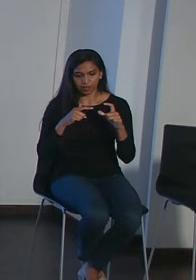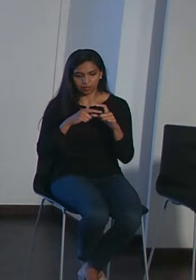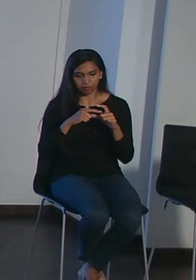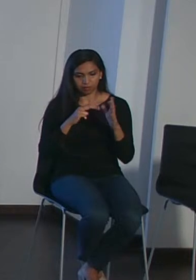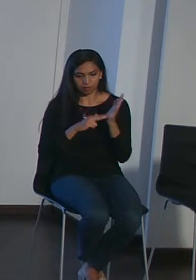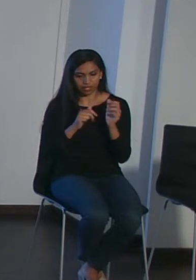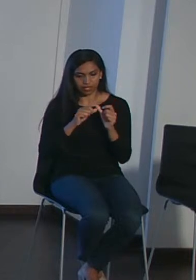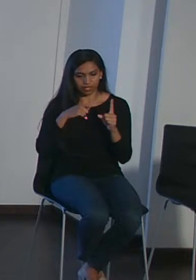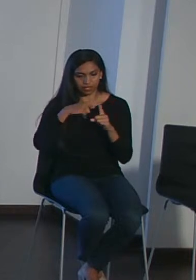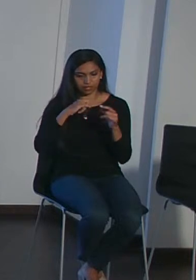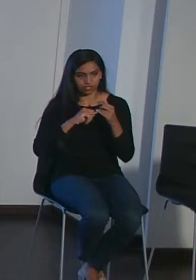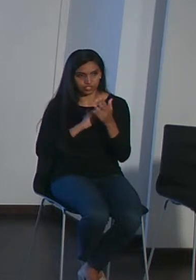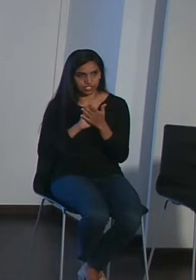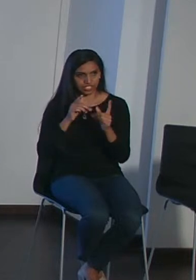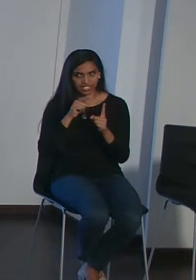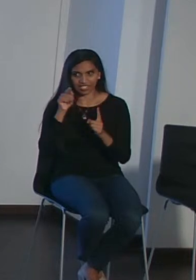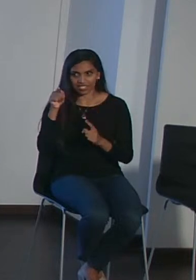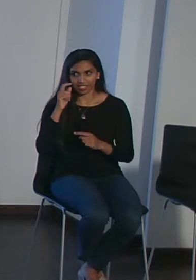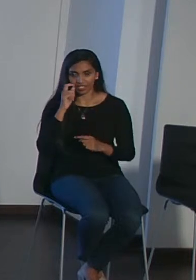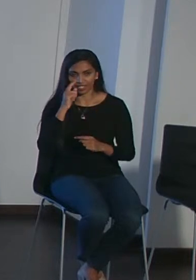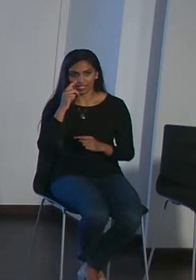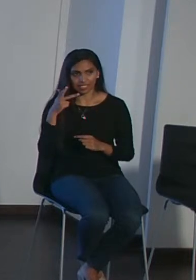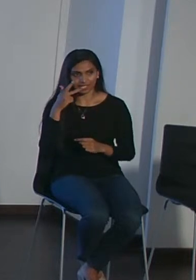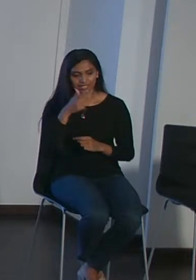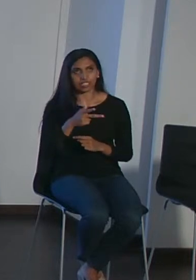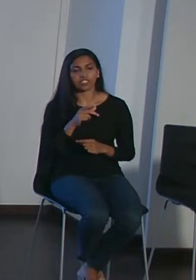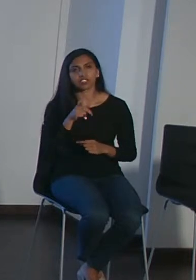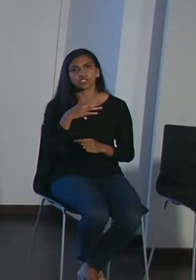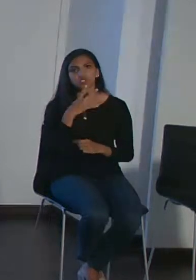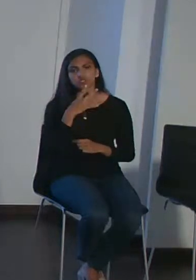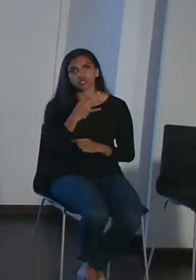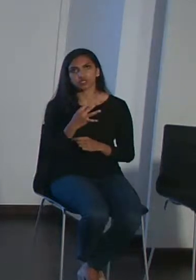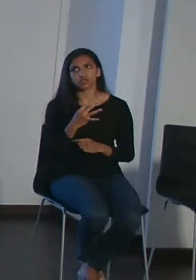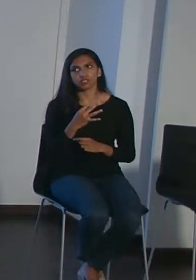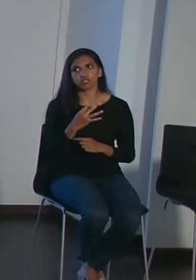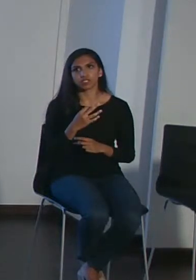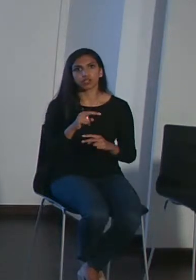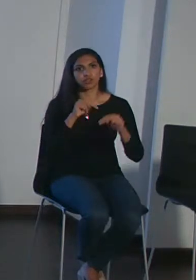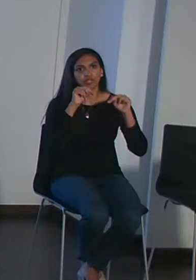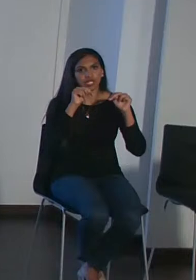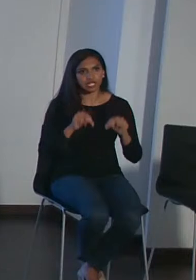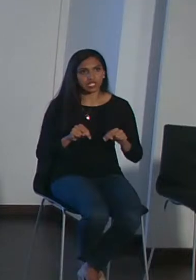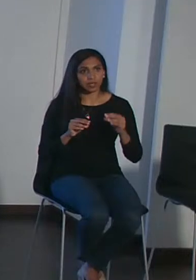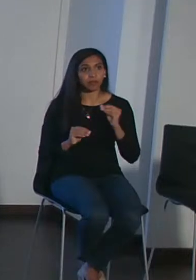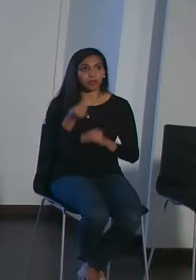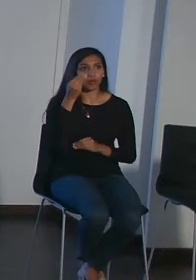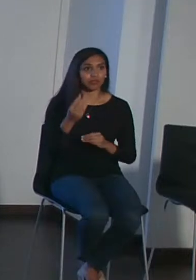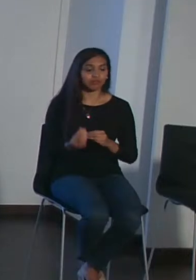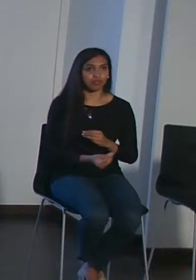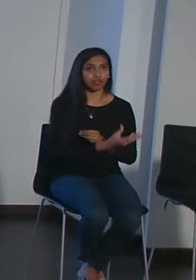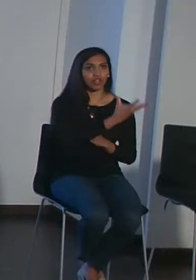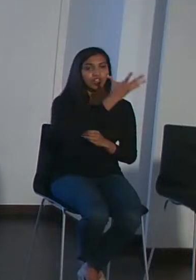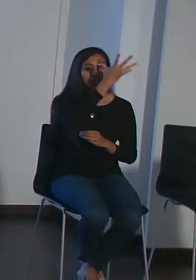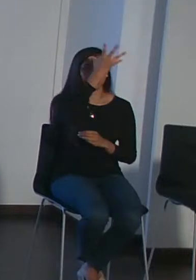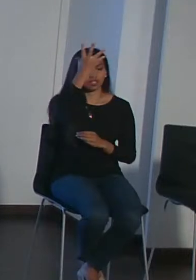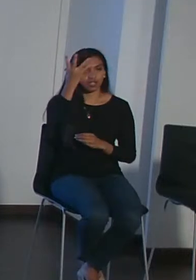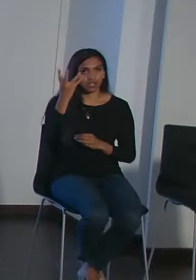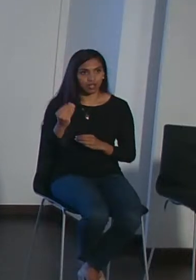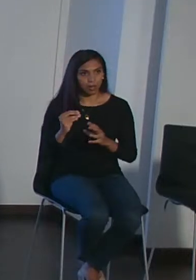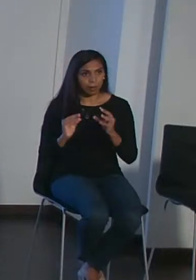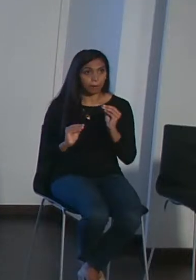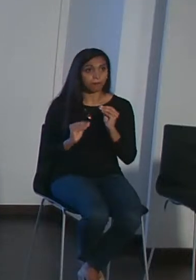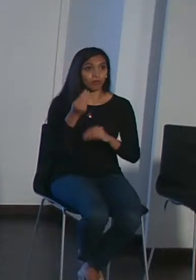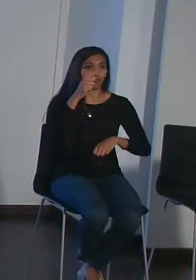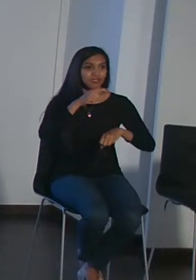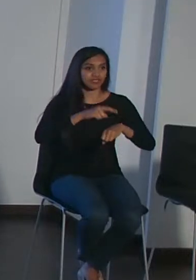your comments. If you want to, I mean, we need more morning and evening spaces for art, more